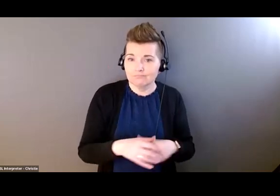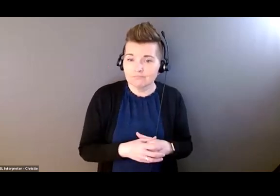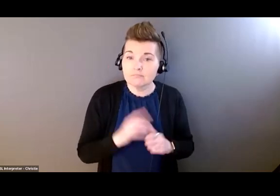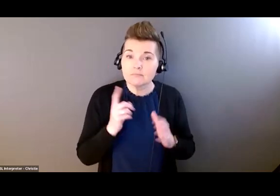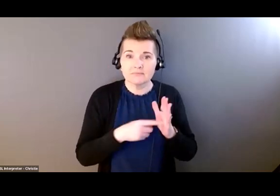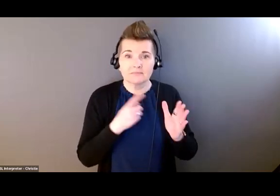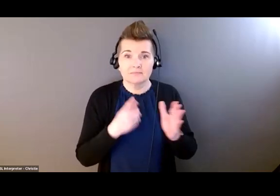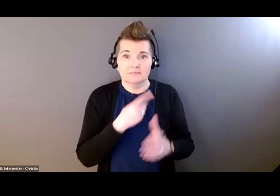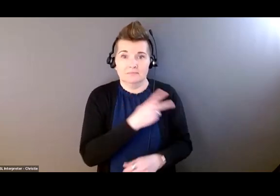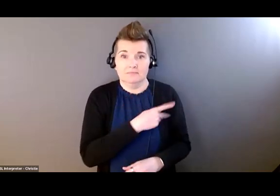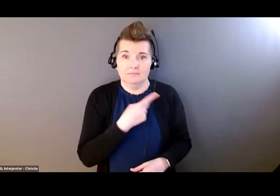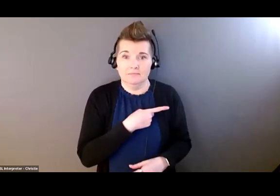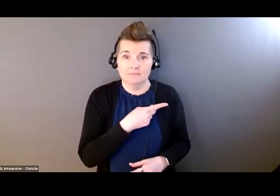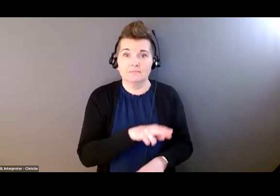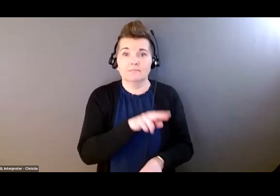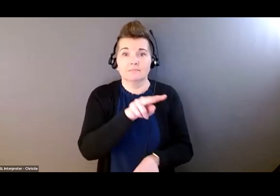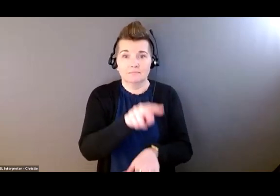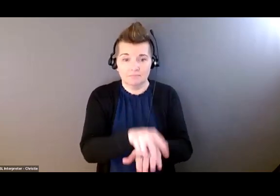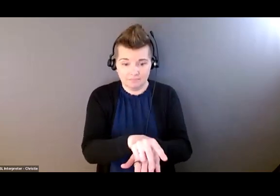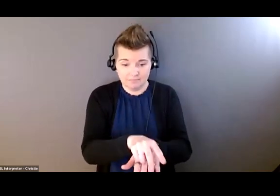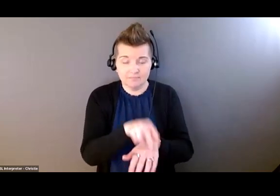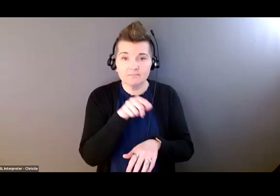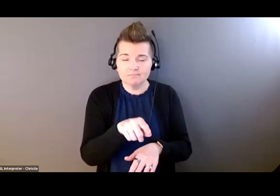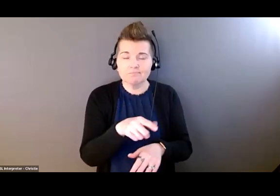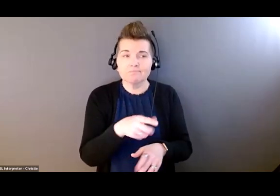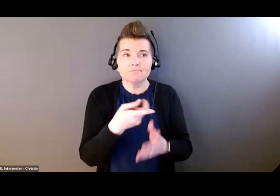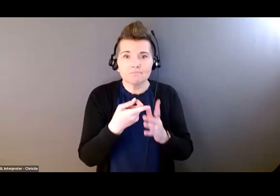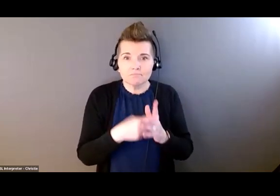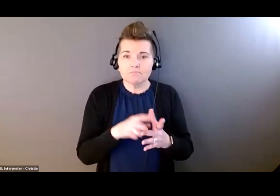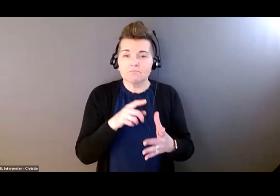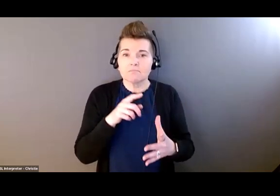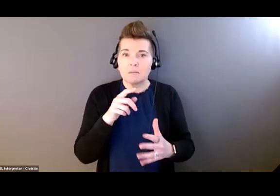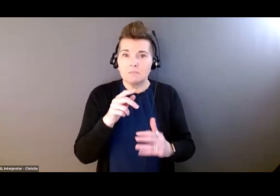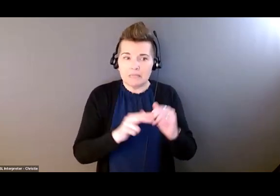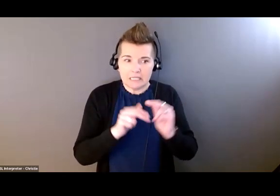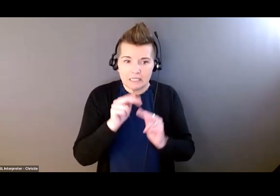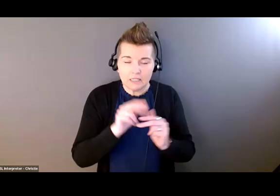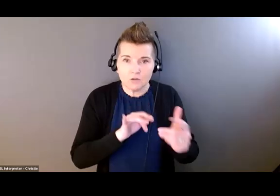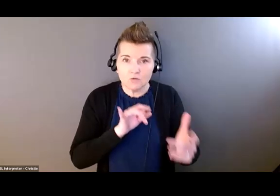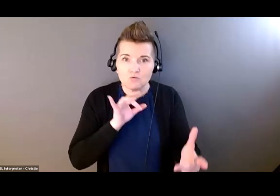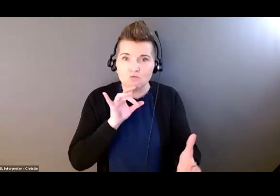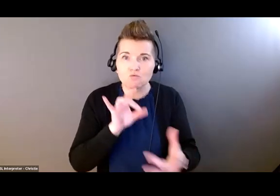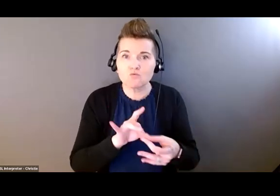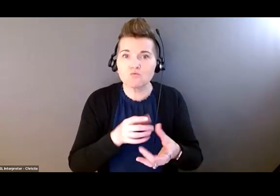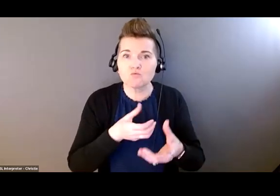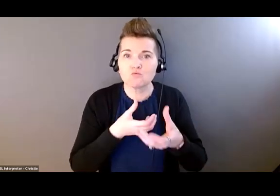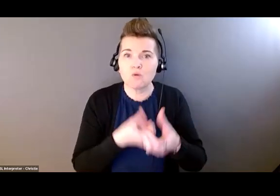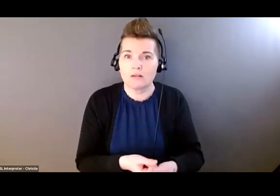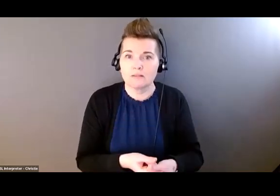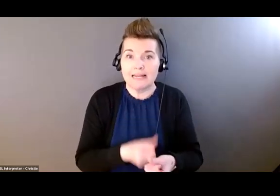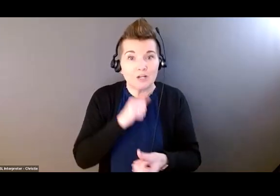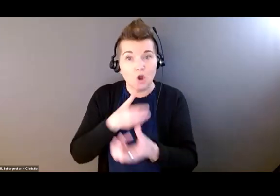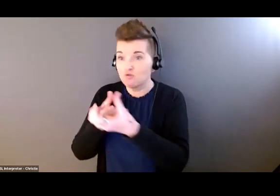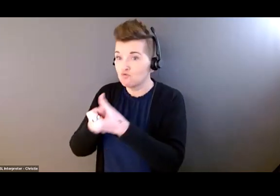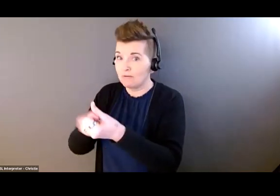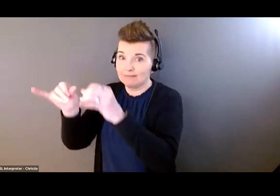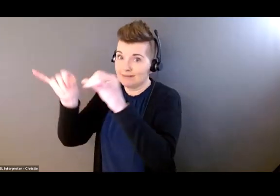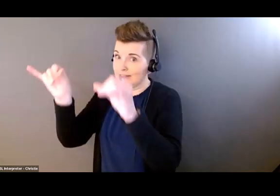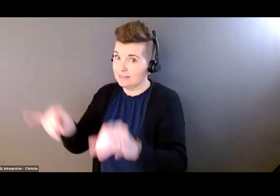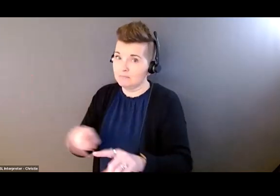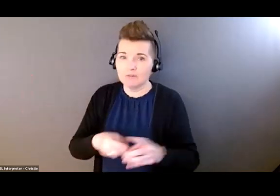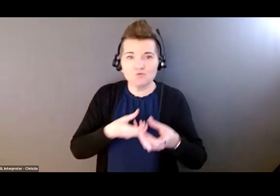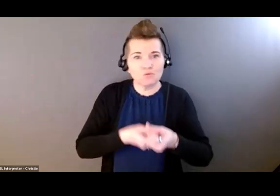a lot of times we see our patients who build that trust, who did